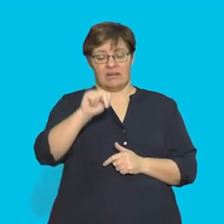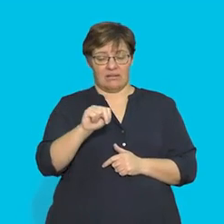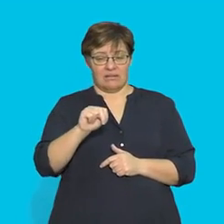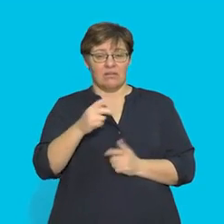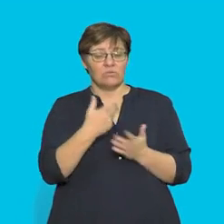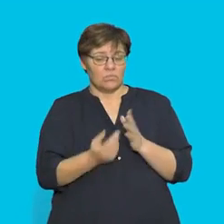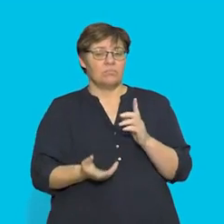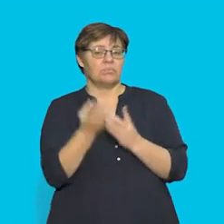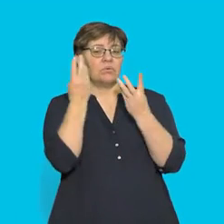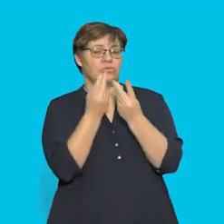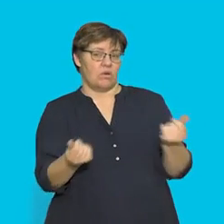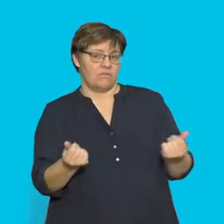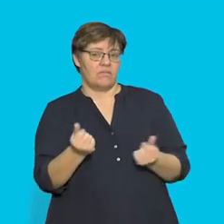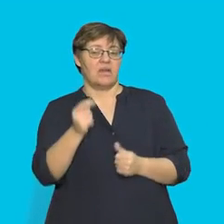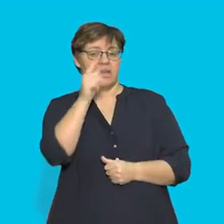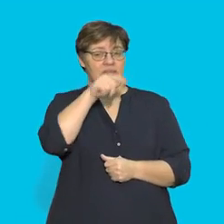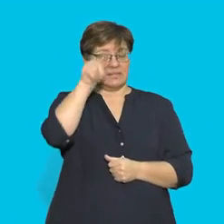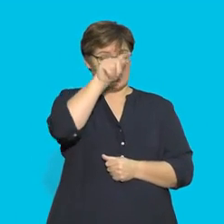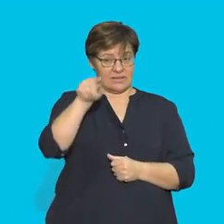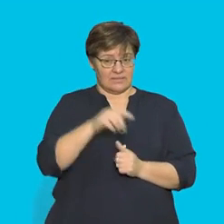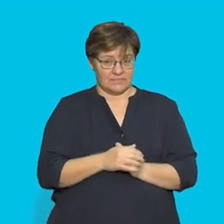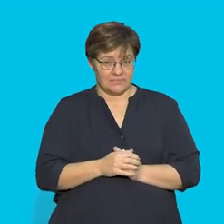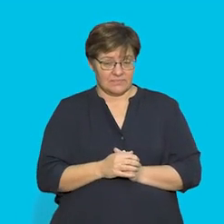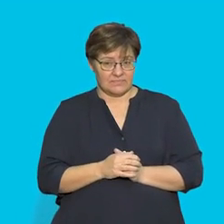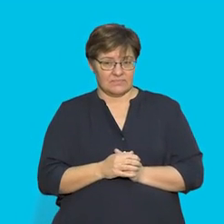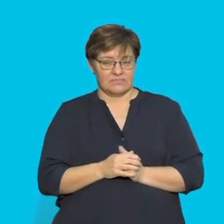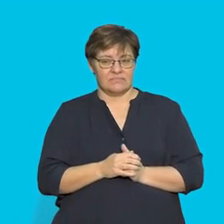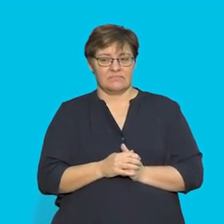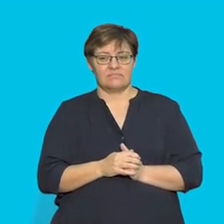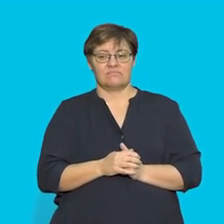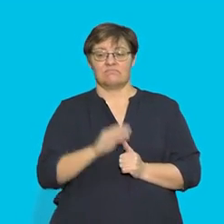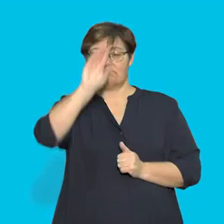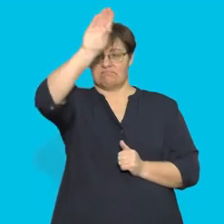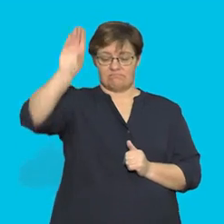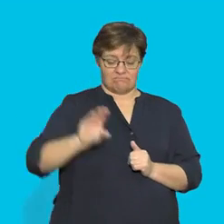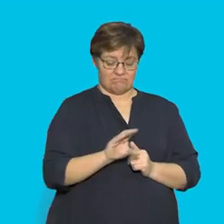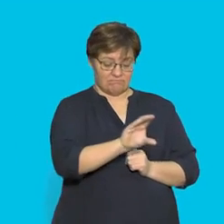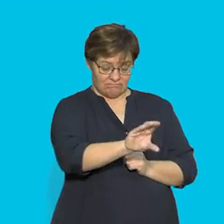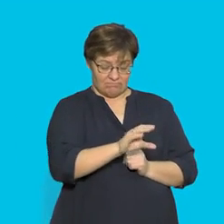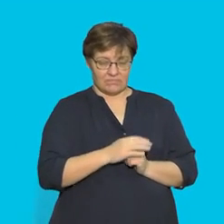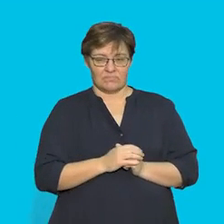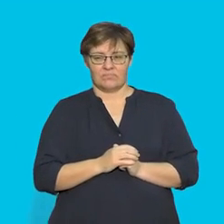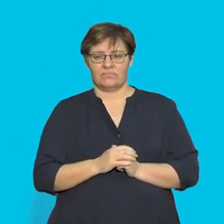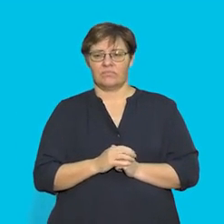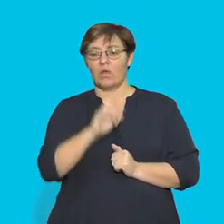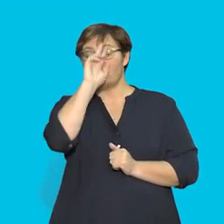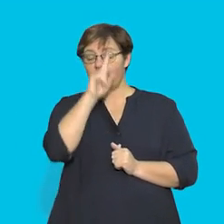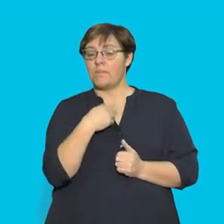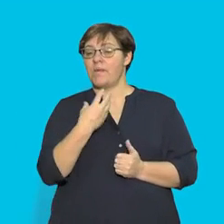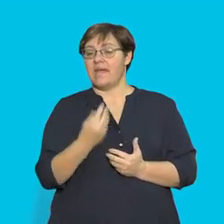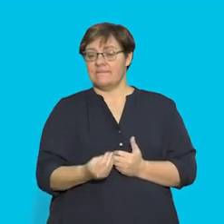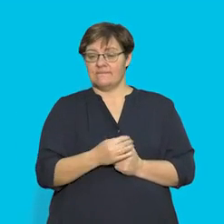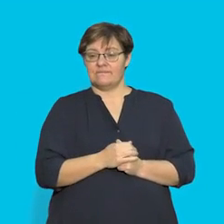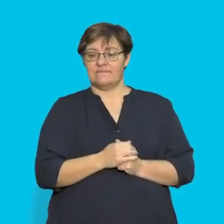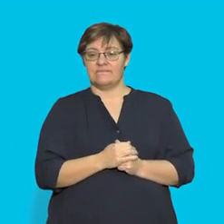function to solve for theta. So let's write that out. Okay, so here's our triangle.